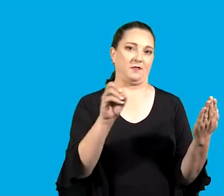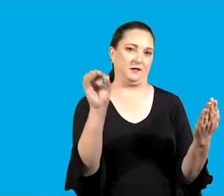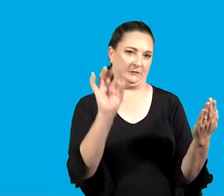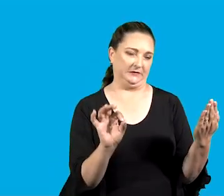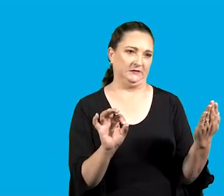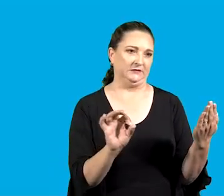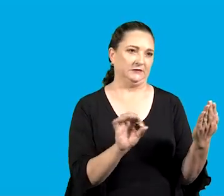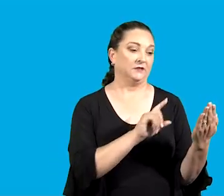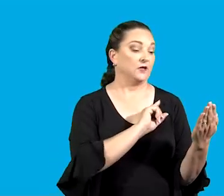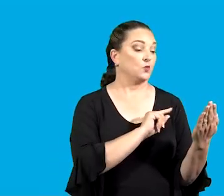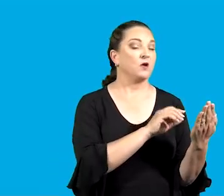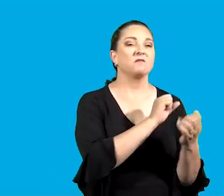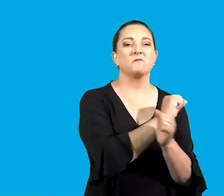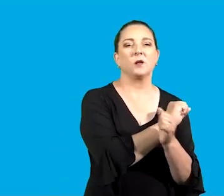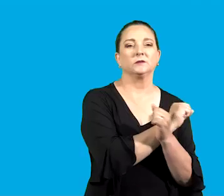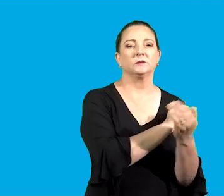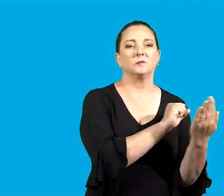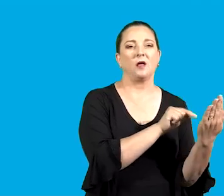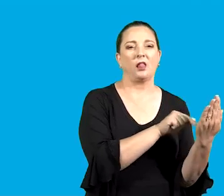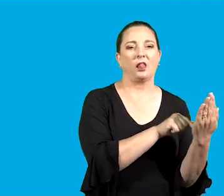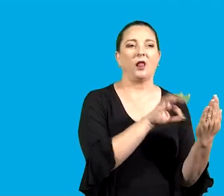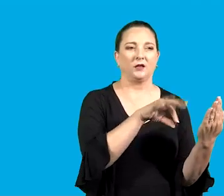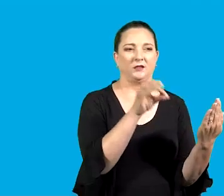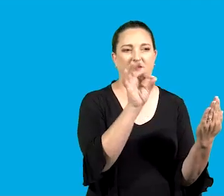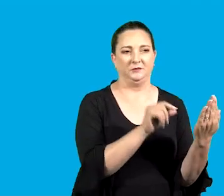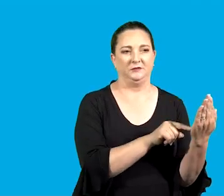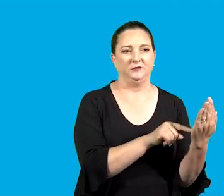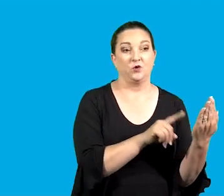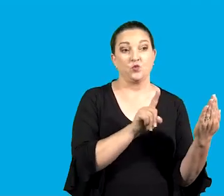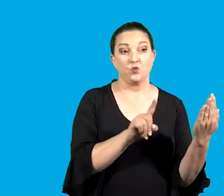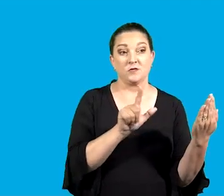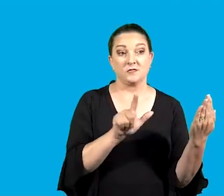30%. Then I say, multiply that by 30%. That's